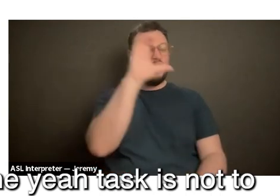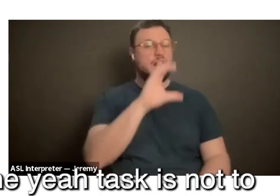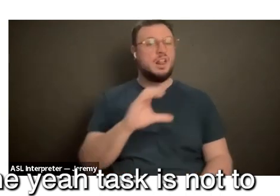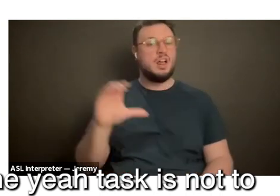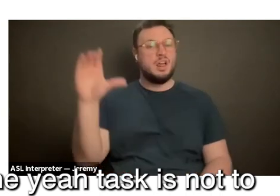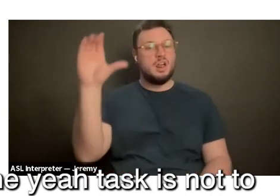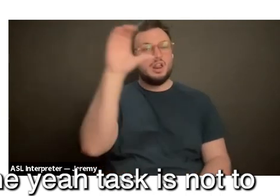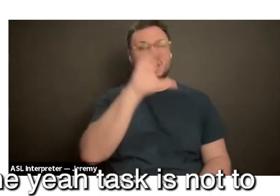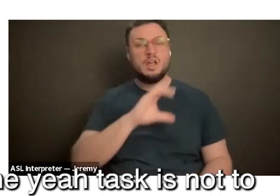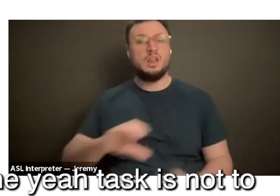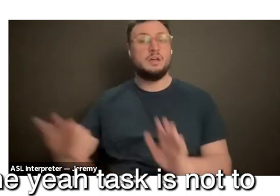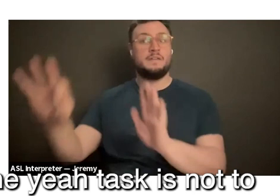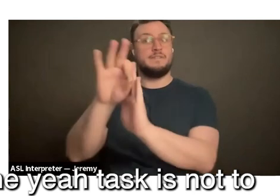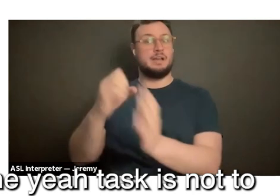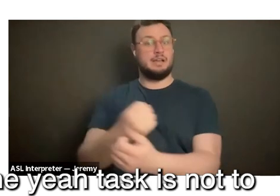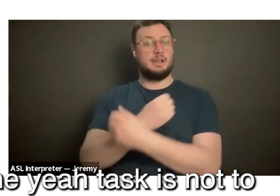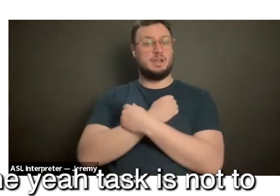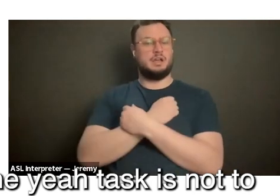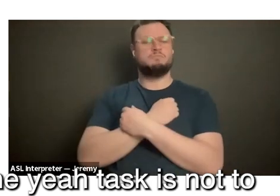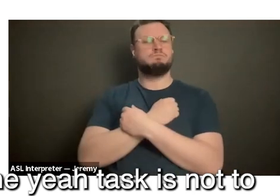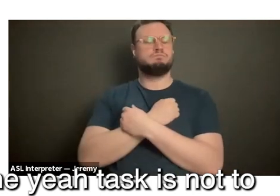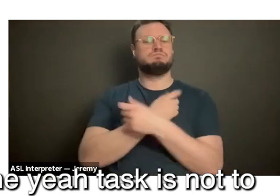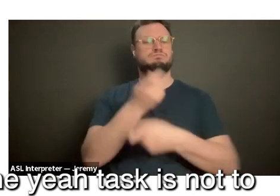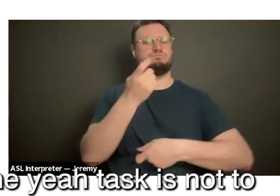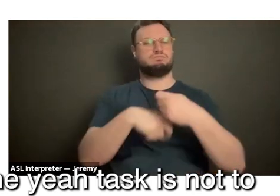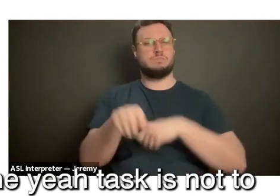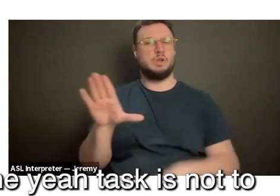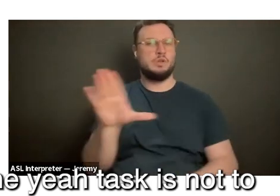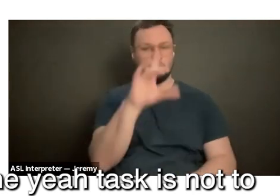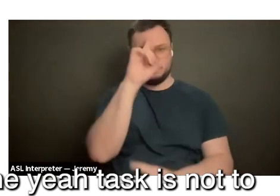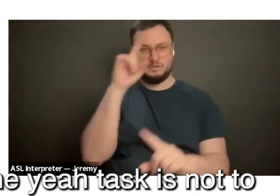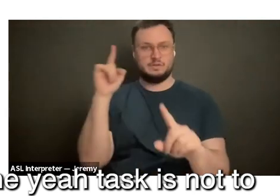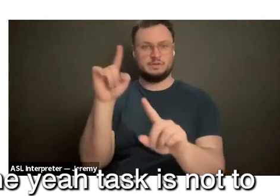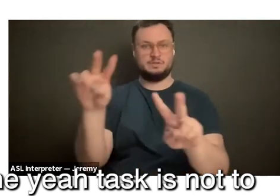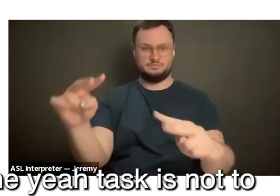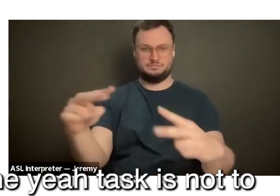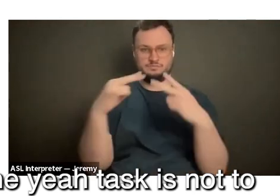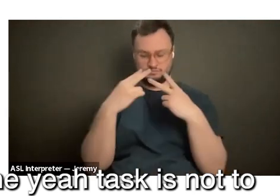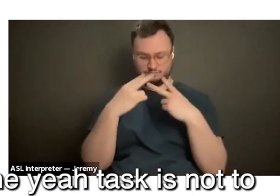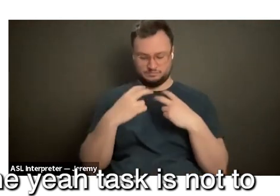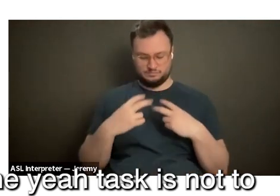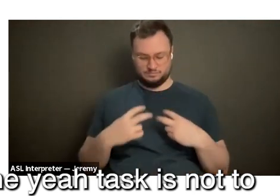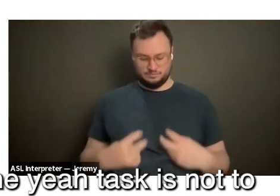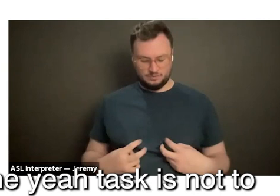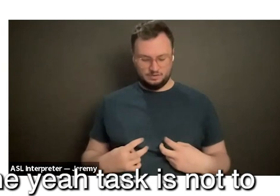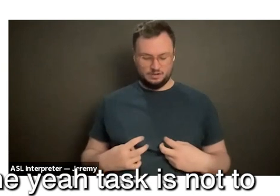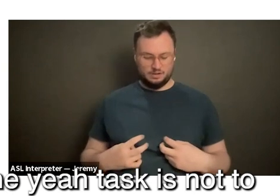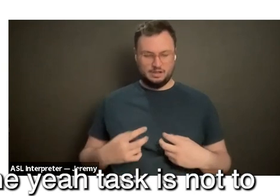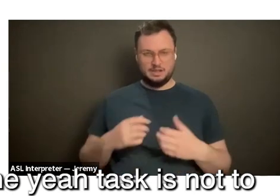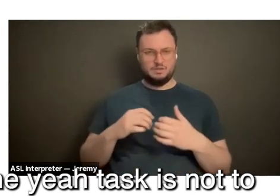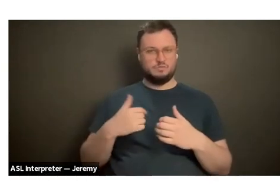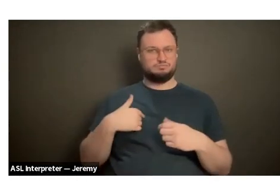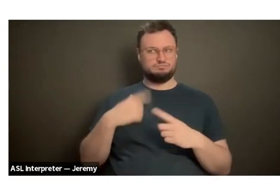to seek and find all the barriers within yourself that you have built against it. And this really,